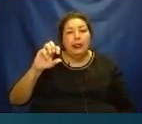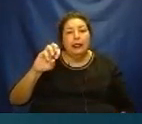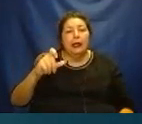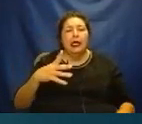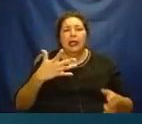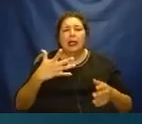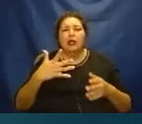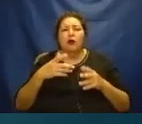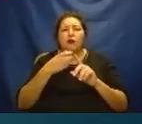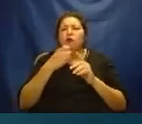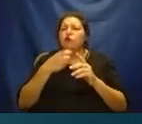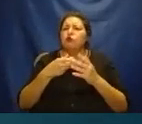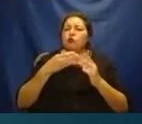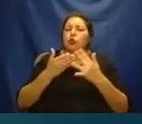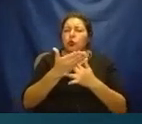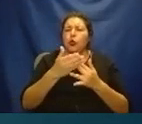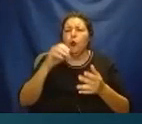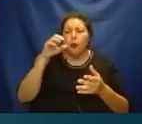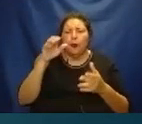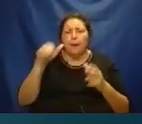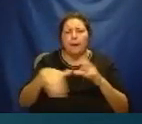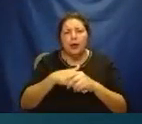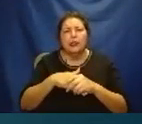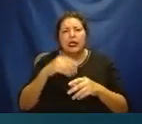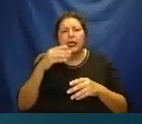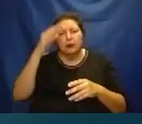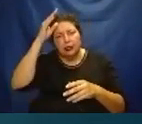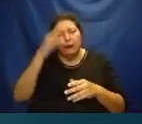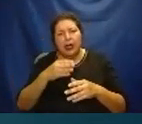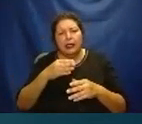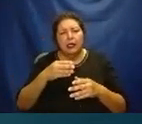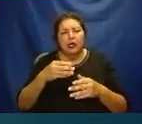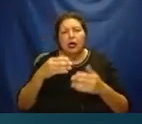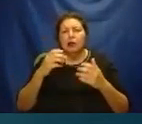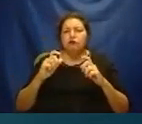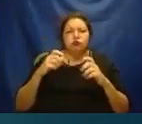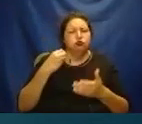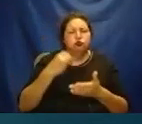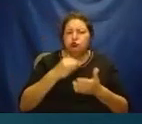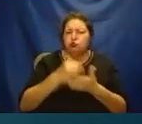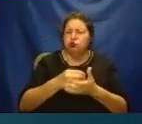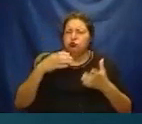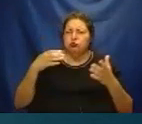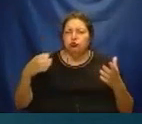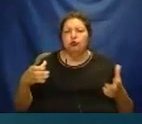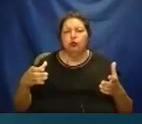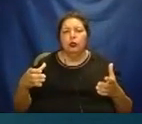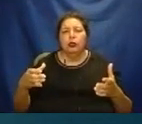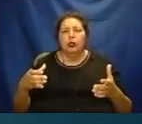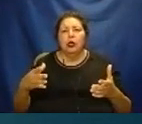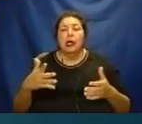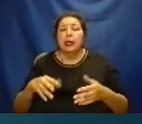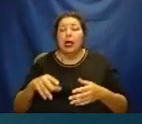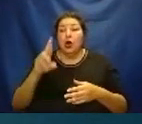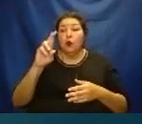and as the scripture tells us, he was a man of great wealth. Now, Ruth is going to go into the